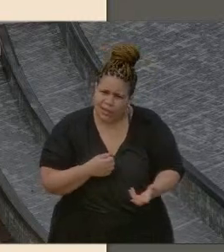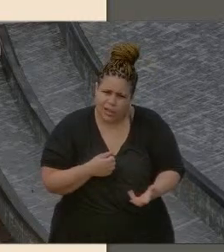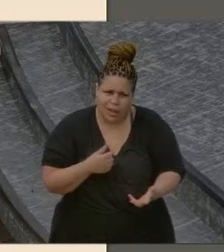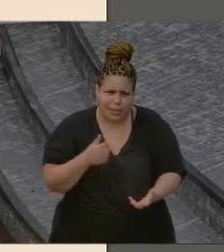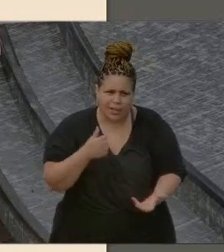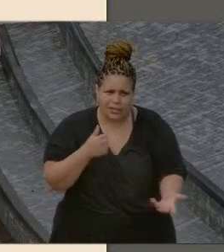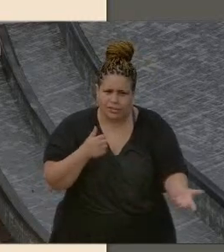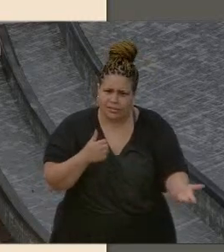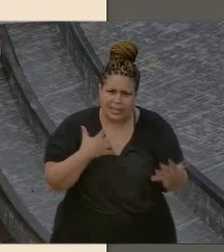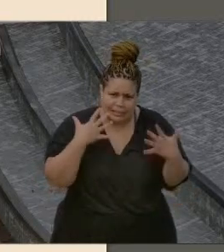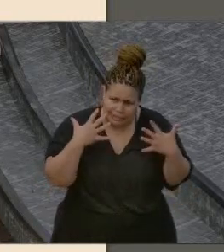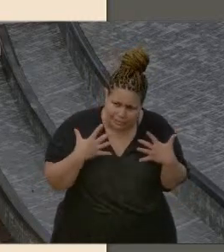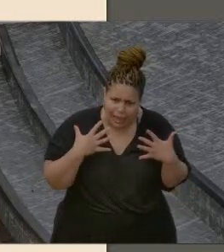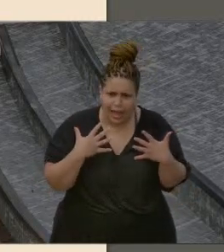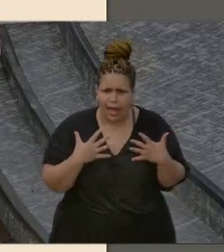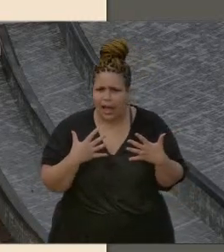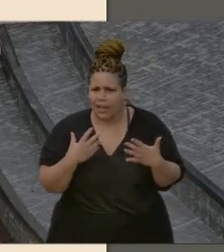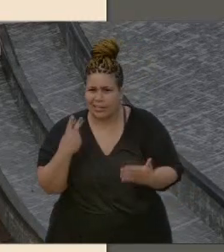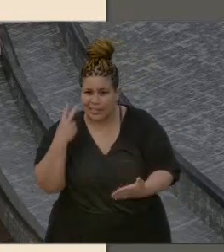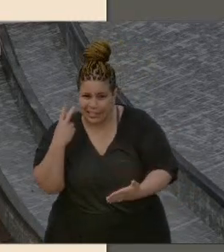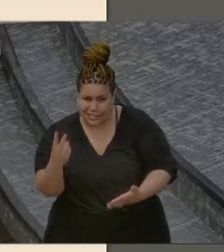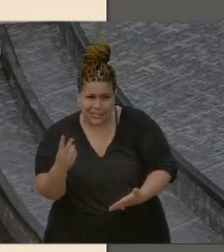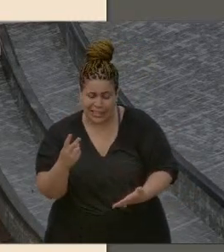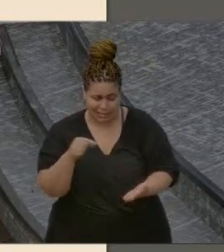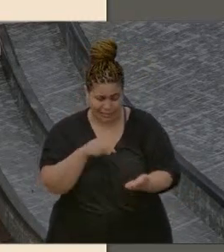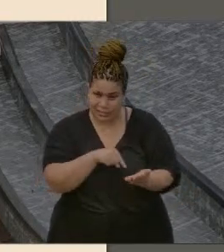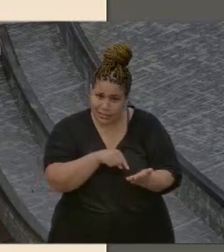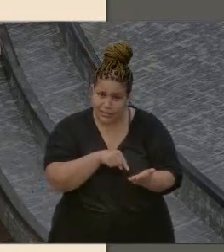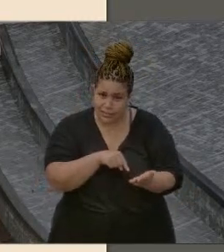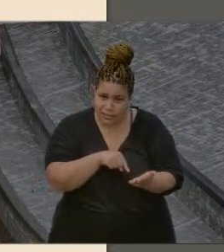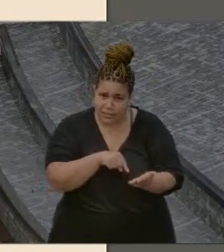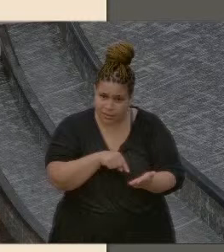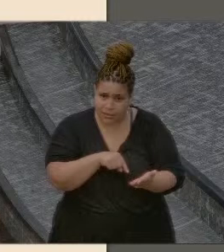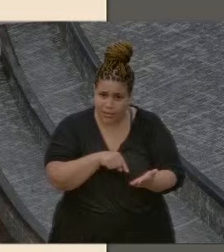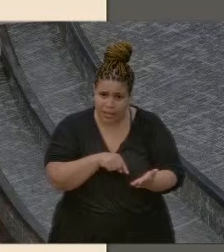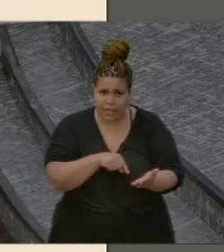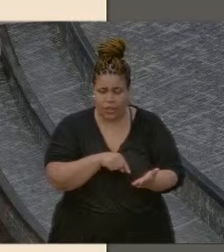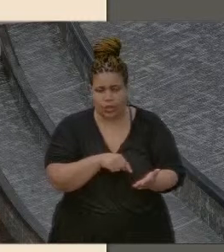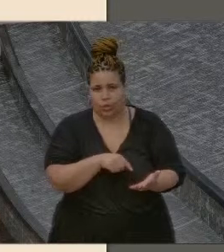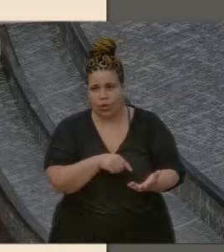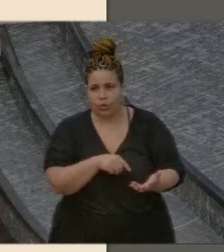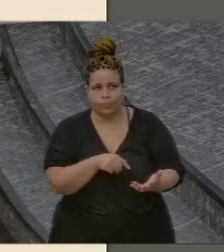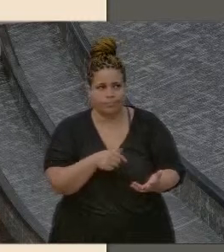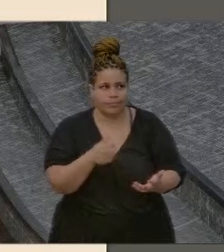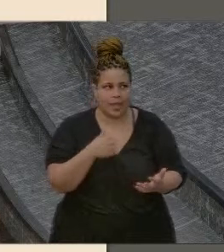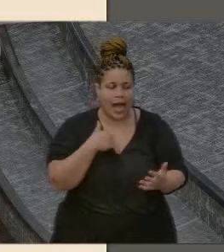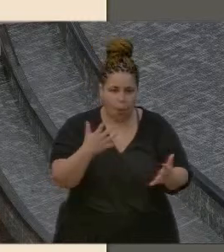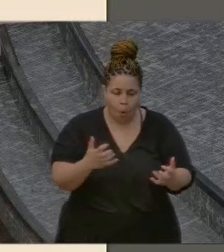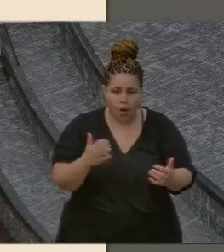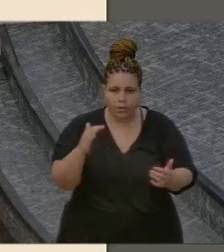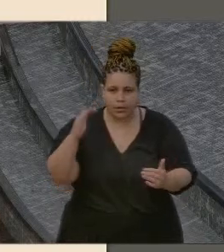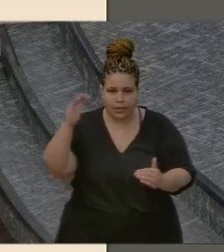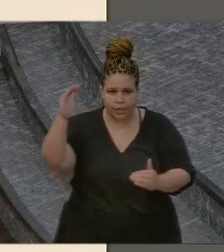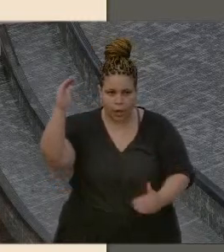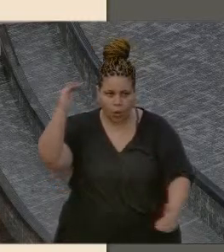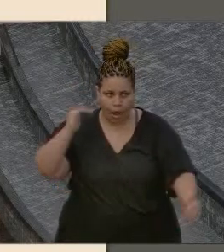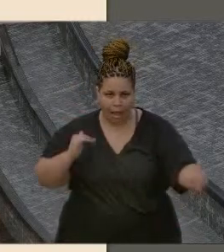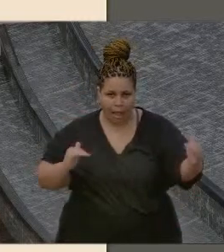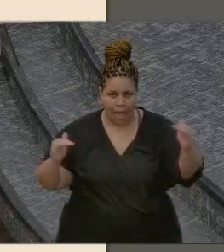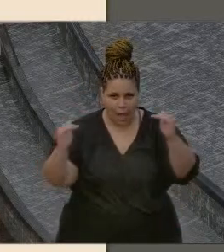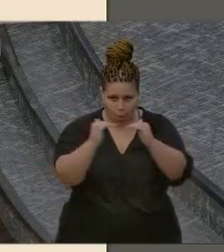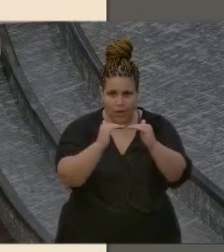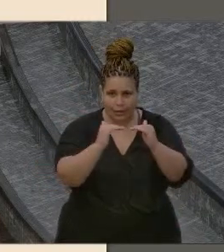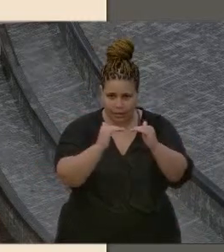arc of equality or equity, I should say, in school discipline is long, but it does bend